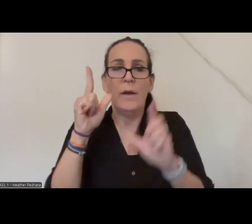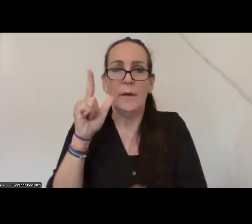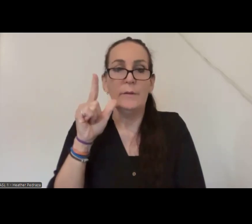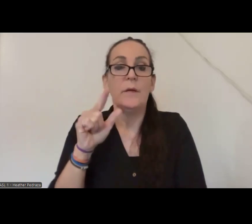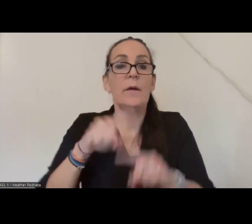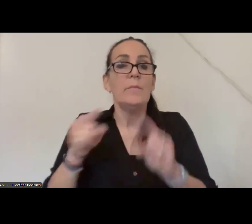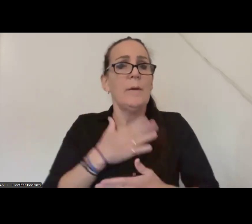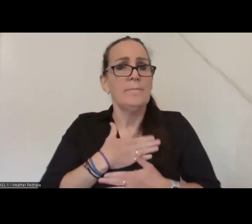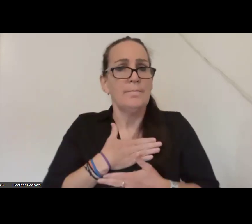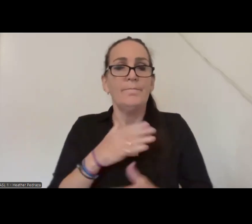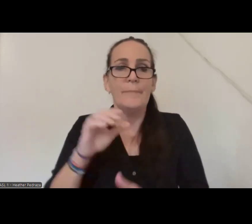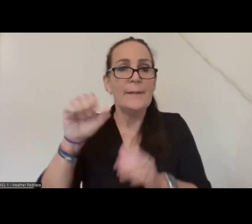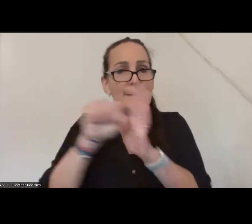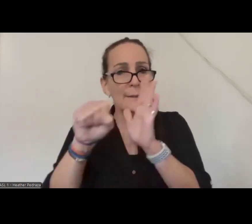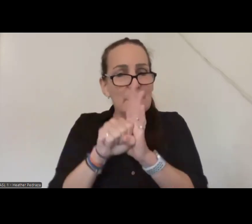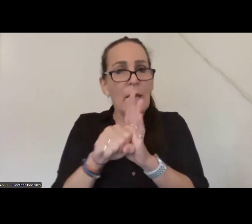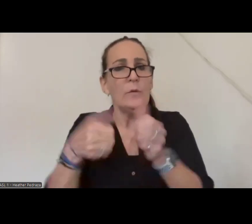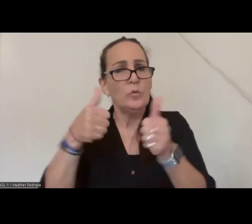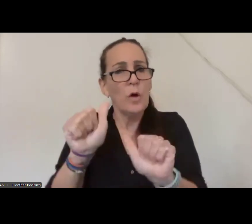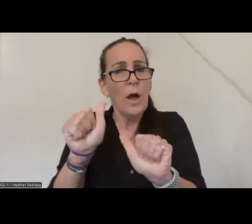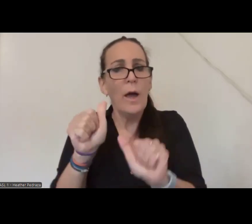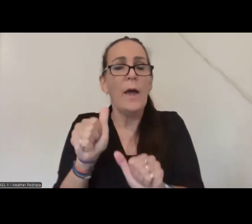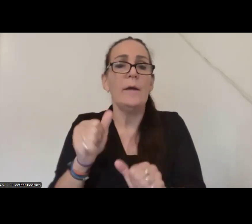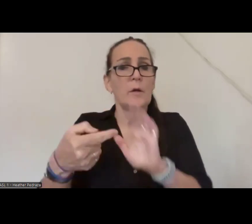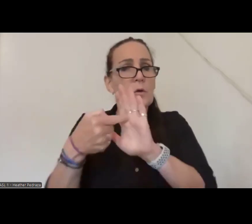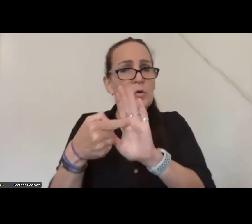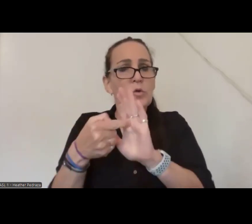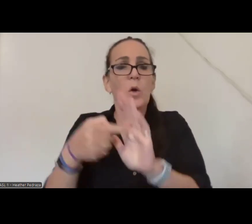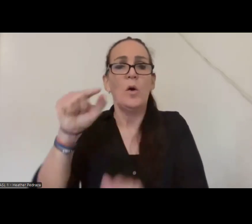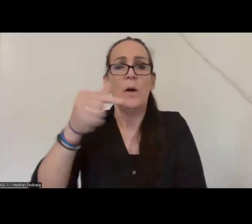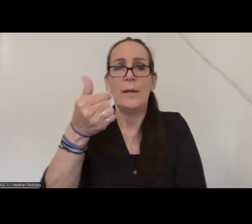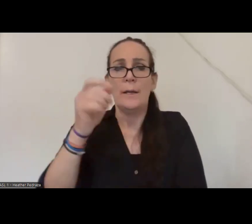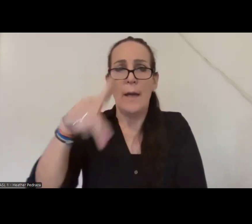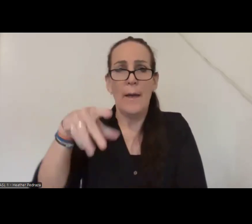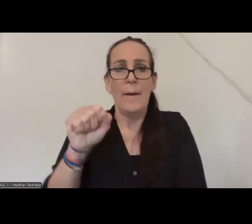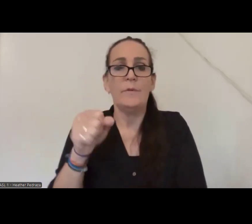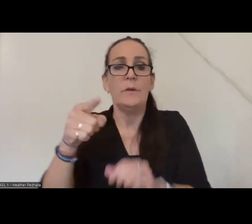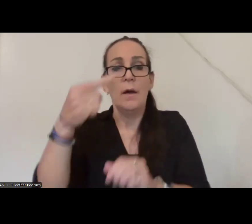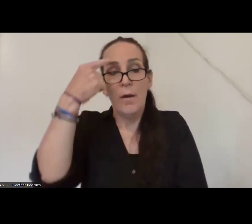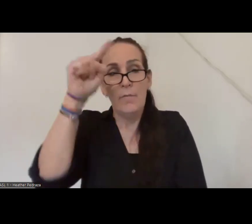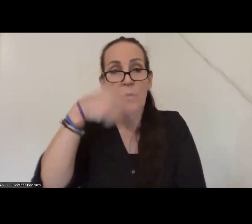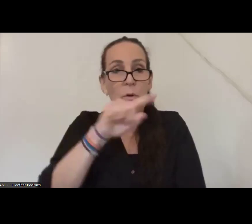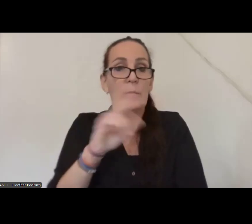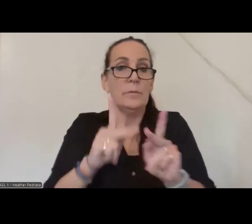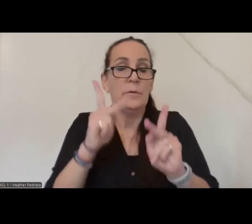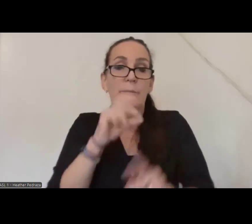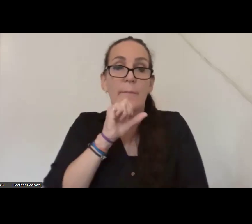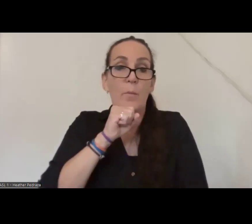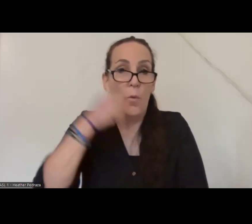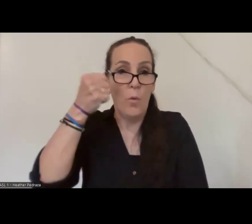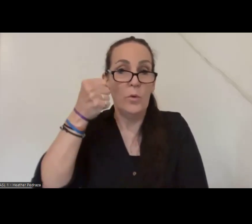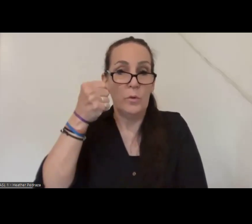has taken the effort to highlight these gaps for people with disabilities and older adults looking to secure housing